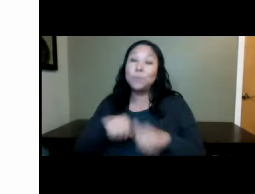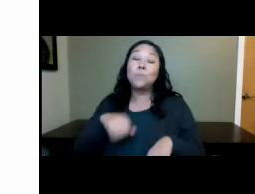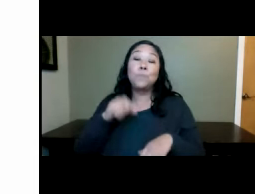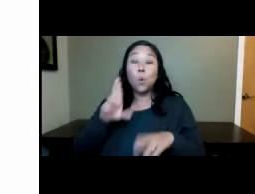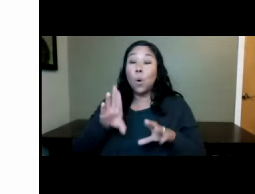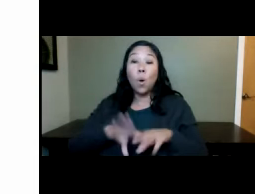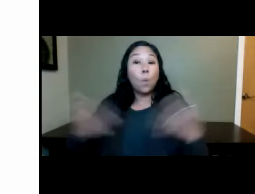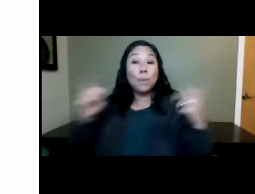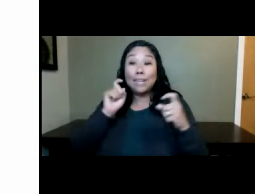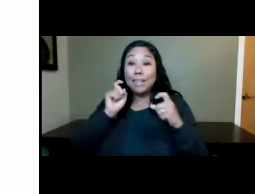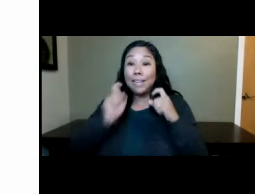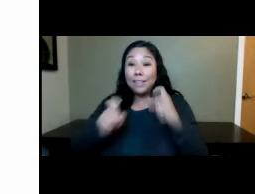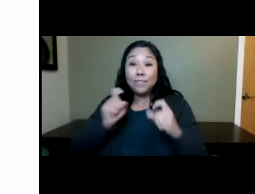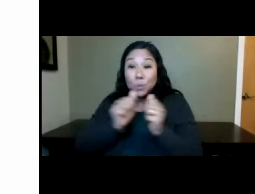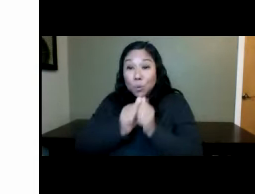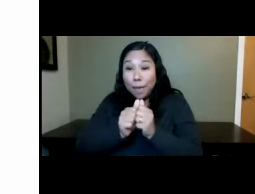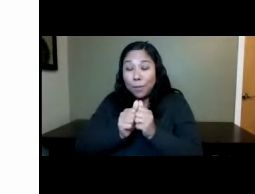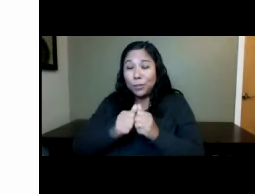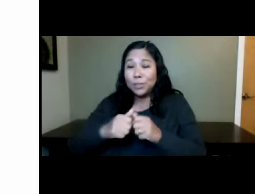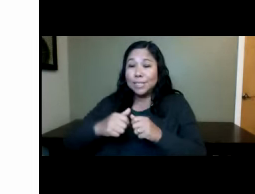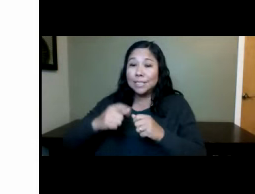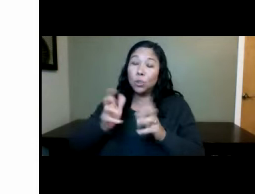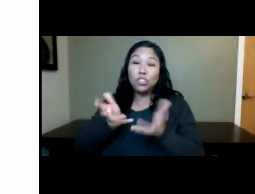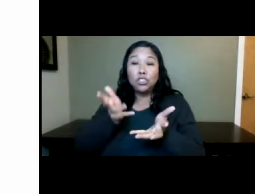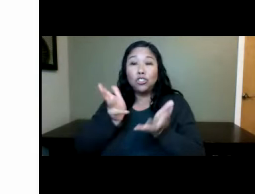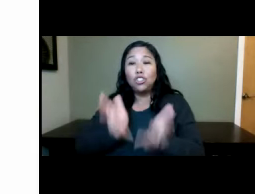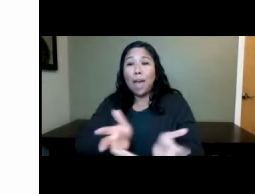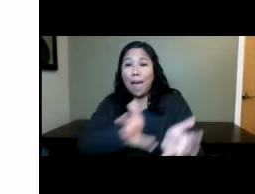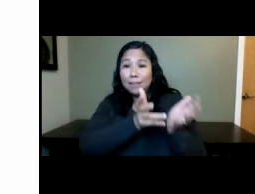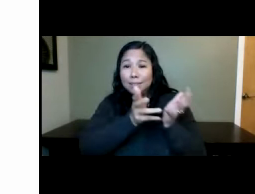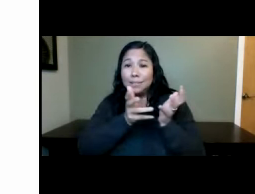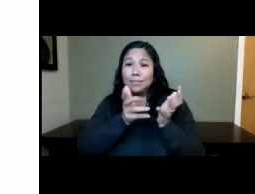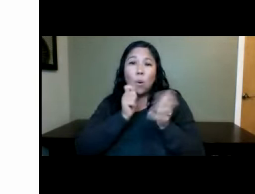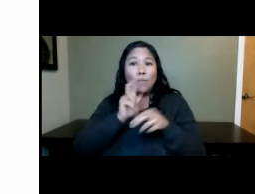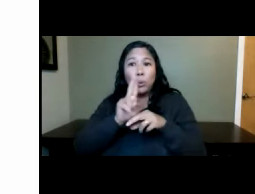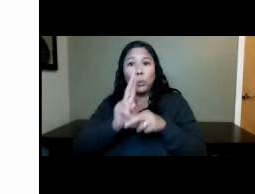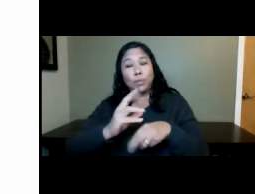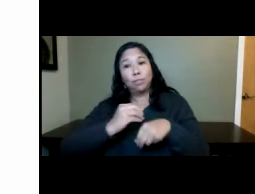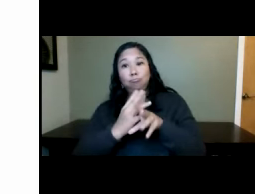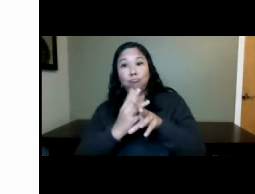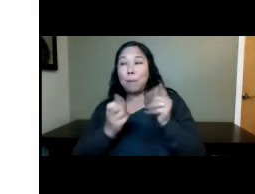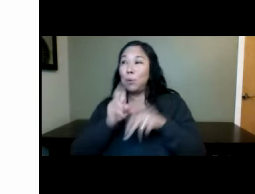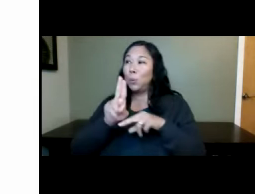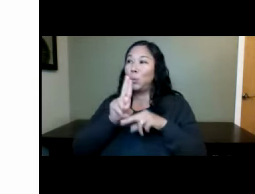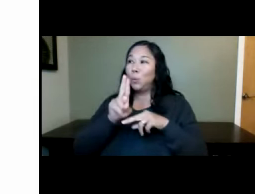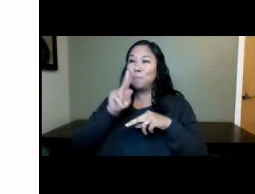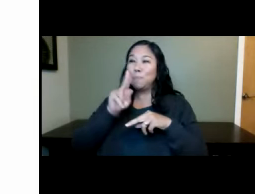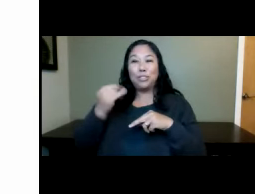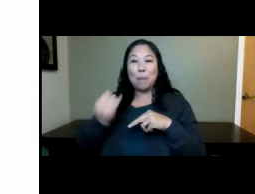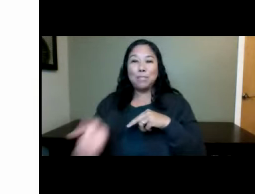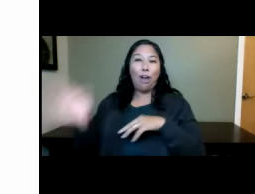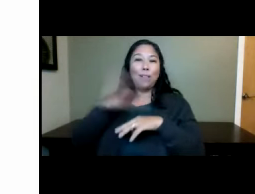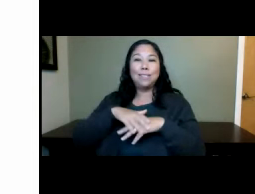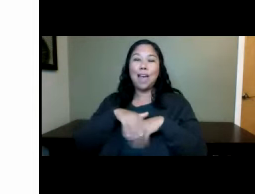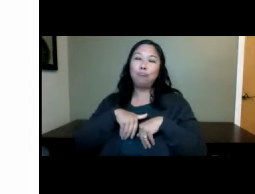gifts together, or just have a chat, even if it's not by video, so you can stay in your pajamas all day. But basically,